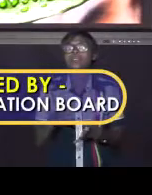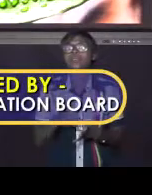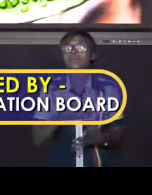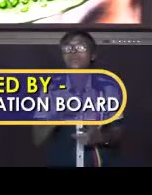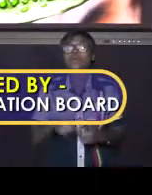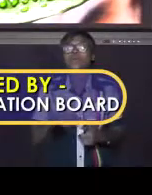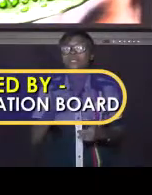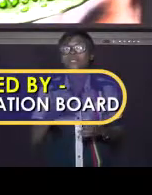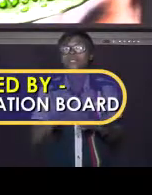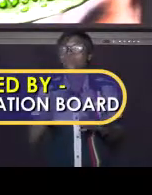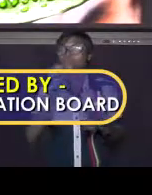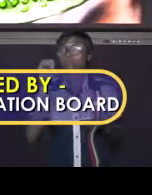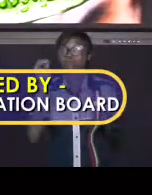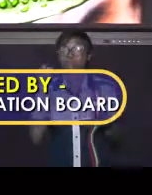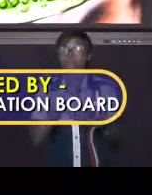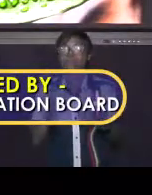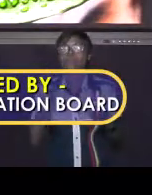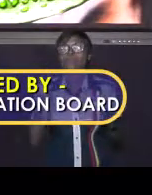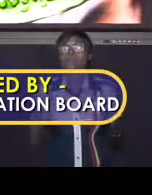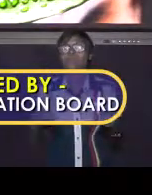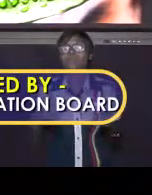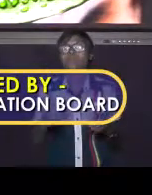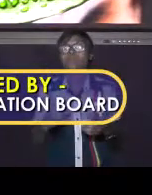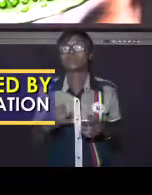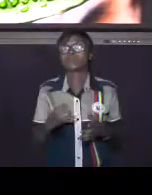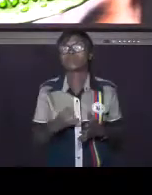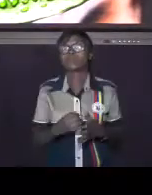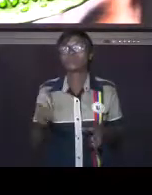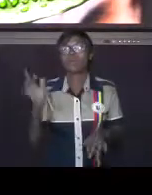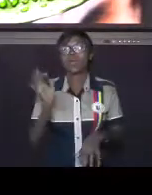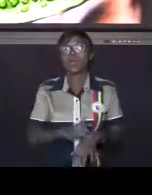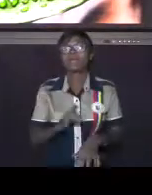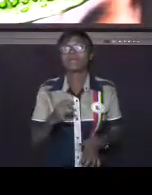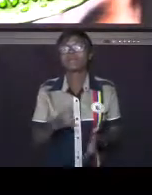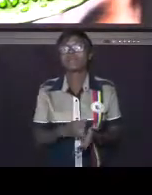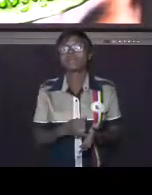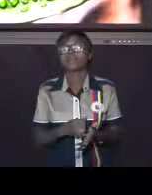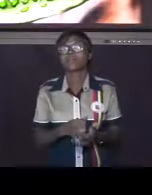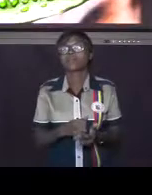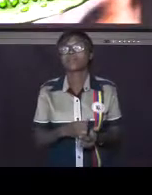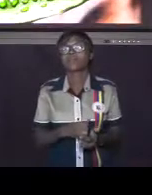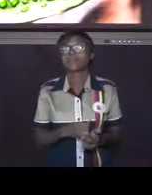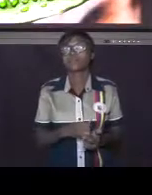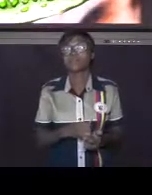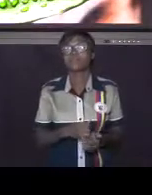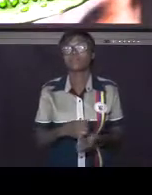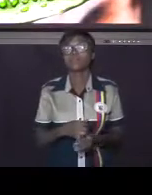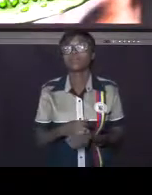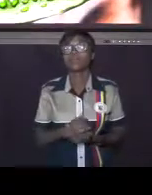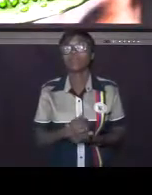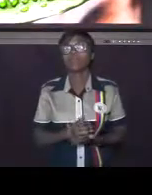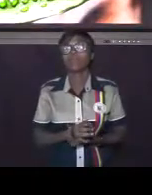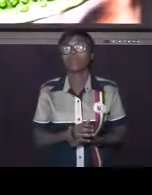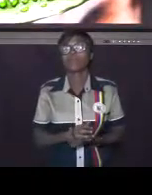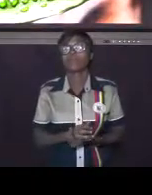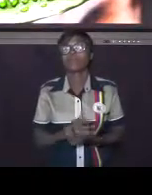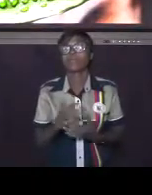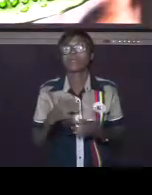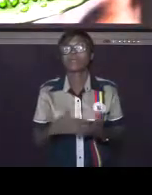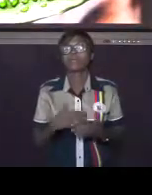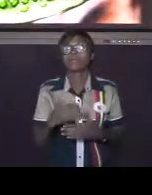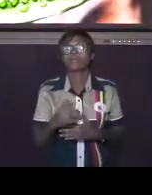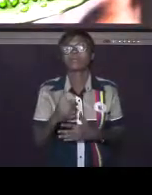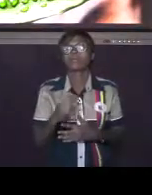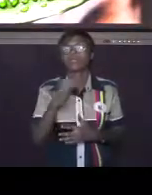normal rate. When it's too much, it affects the growth of the plant. When it's not much, it also affects the growth of the plant.